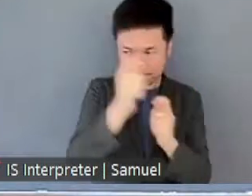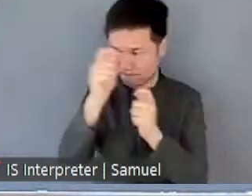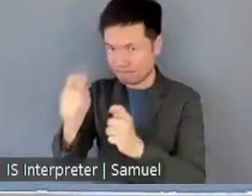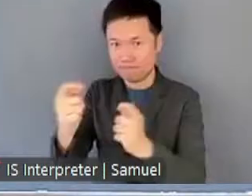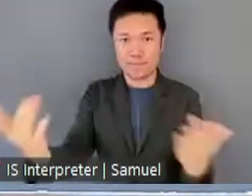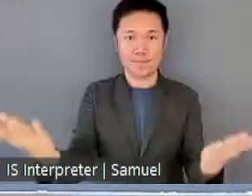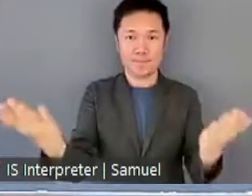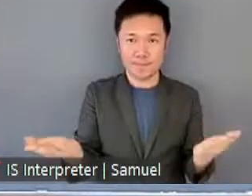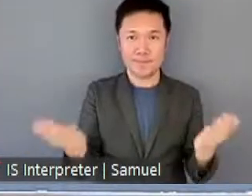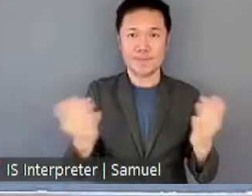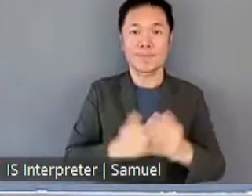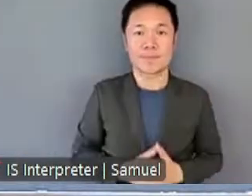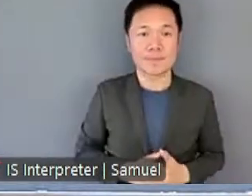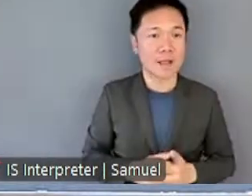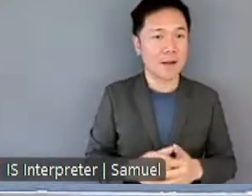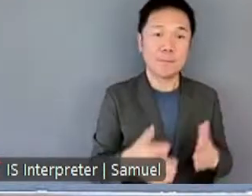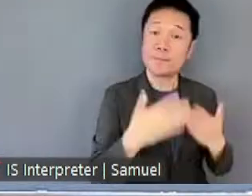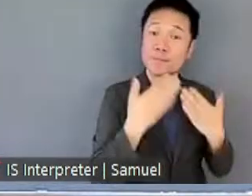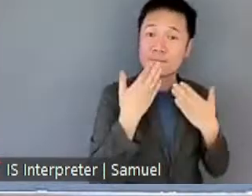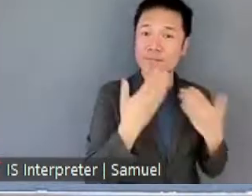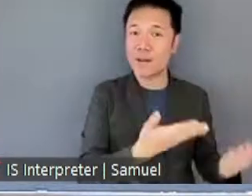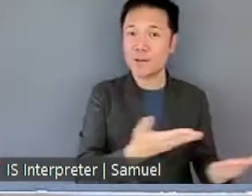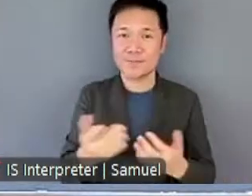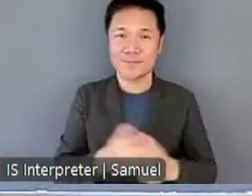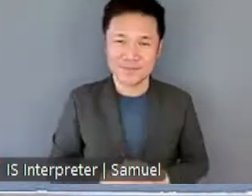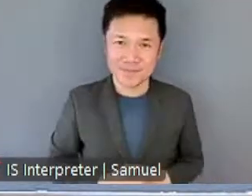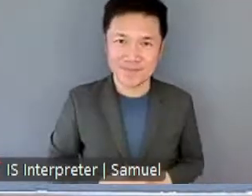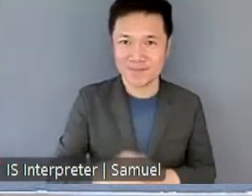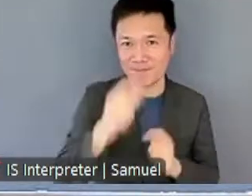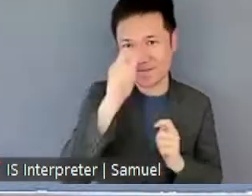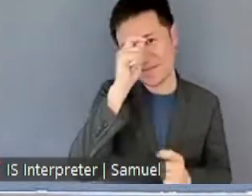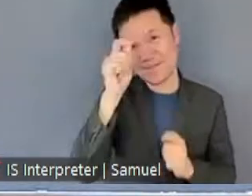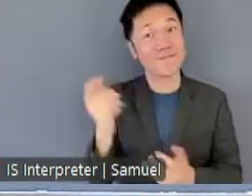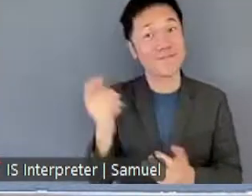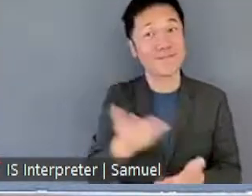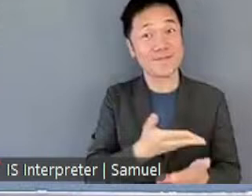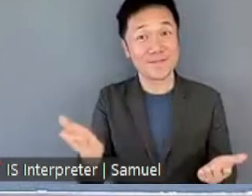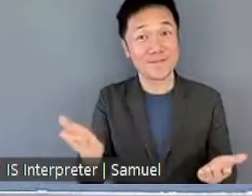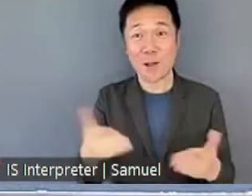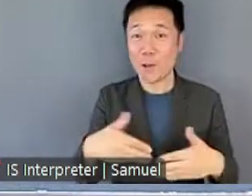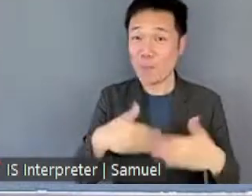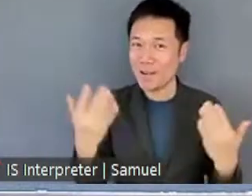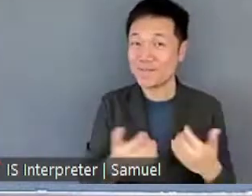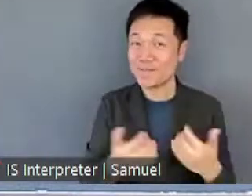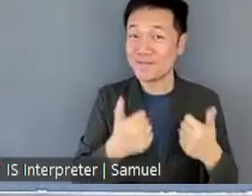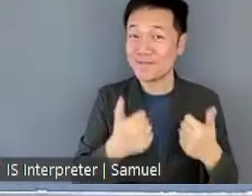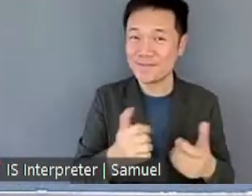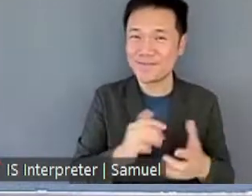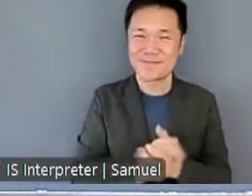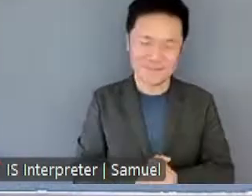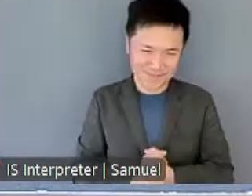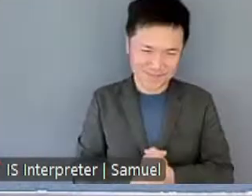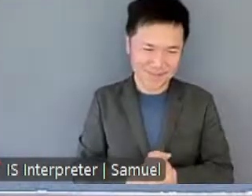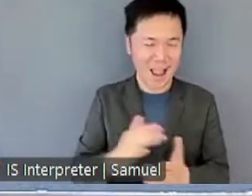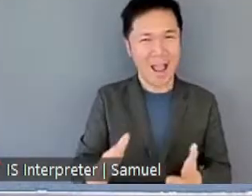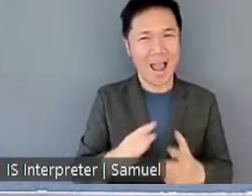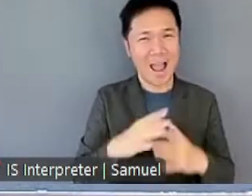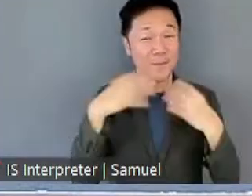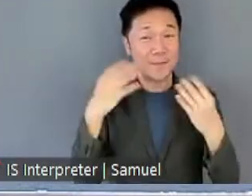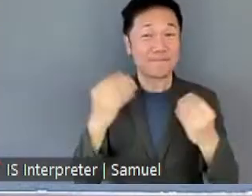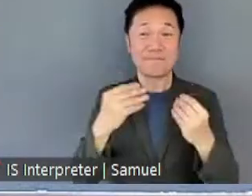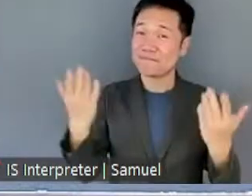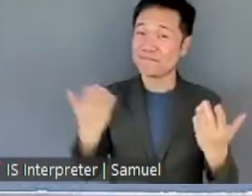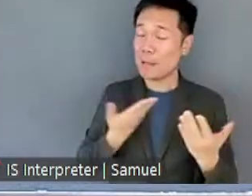Thank you, Madam Chair. Distinguished delegates, colleagues, good morning. It is my pleasure, in